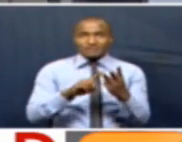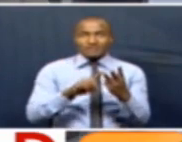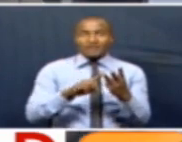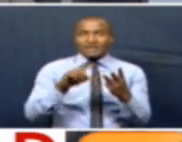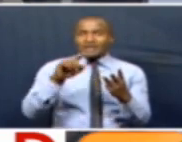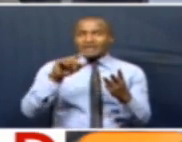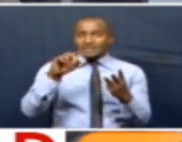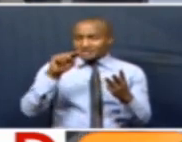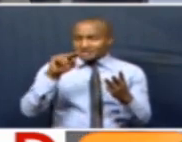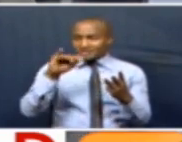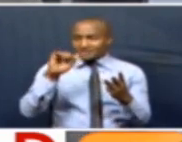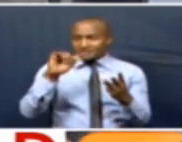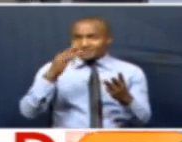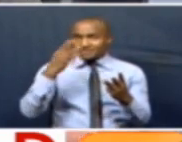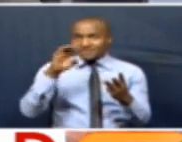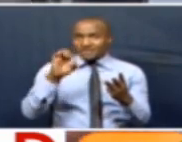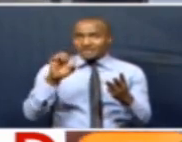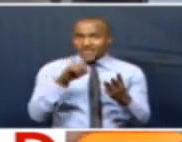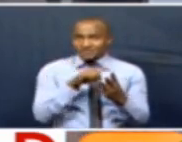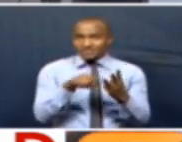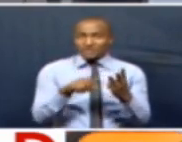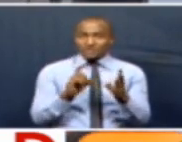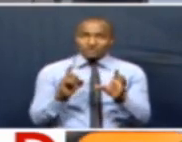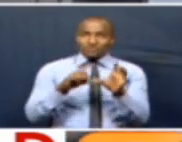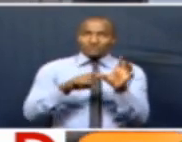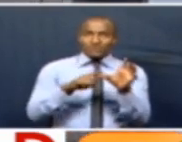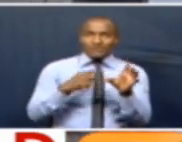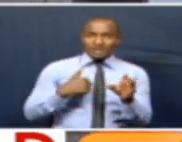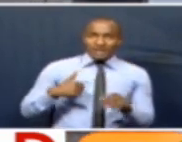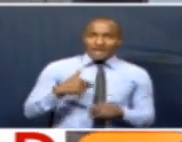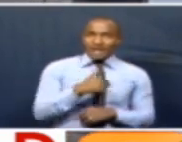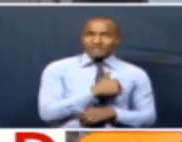Simeon Nyachai, mm-hmm. joined us